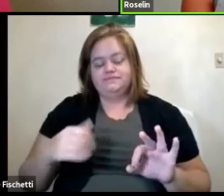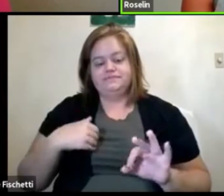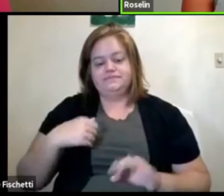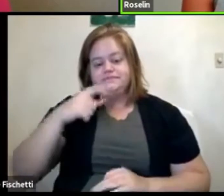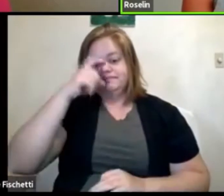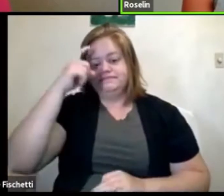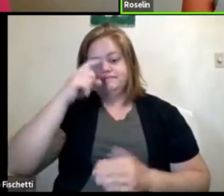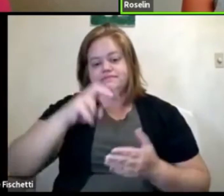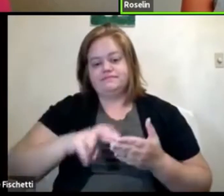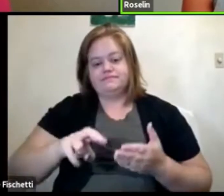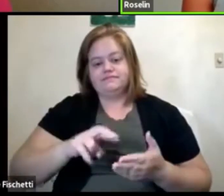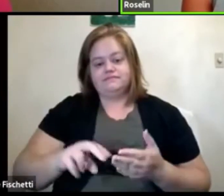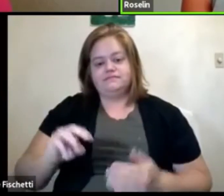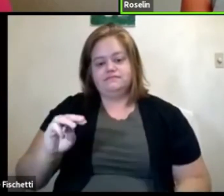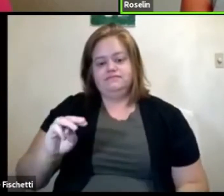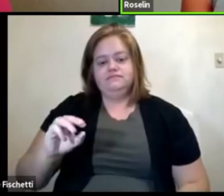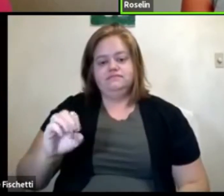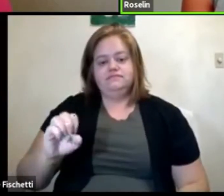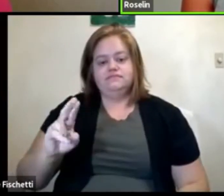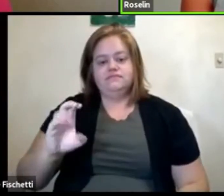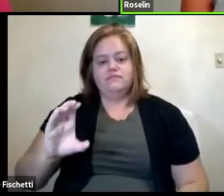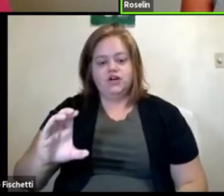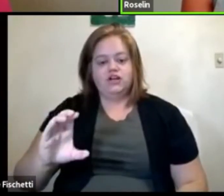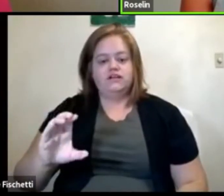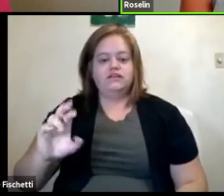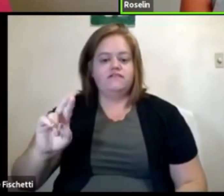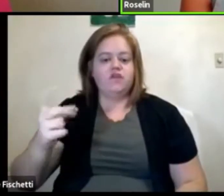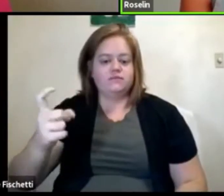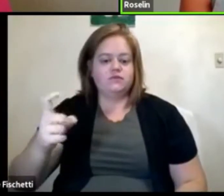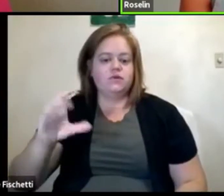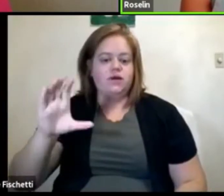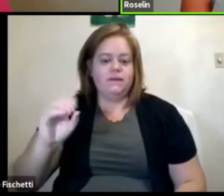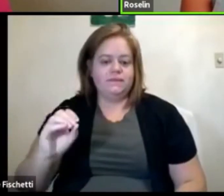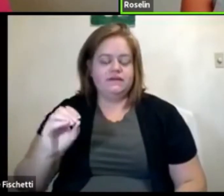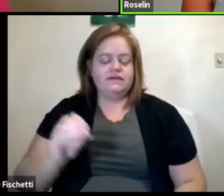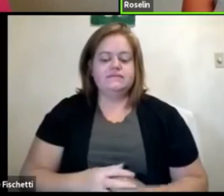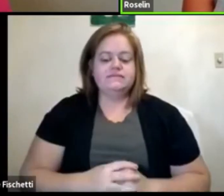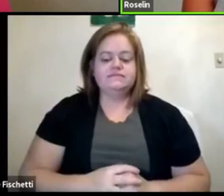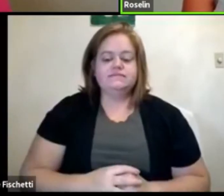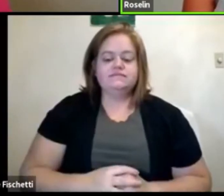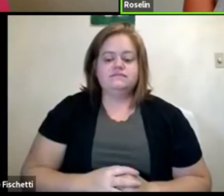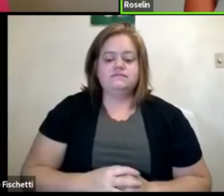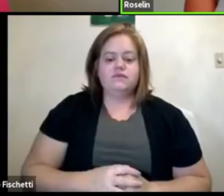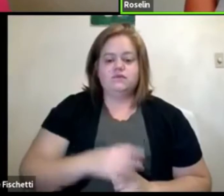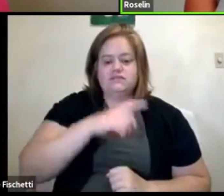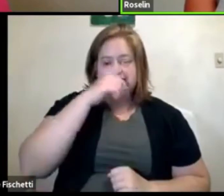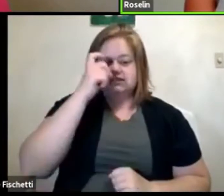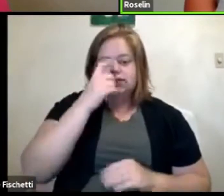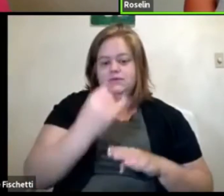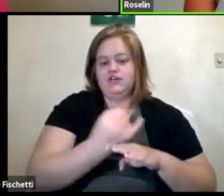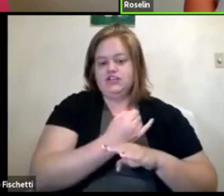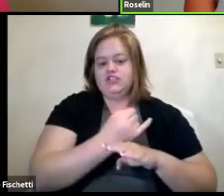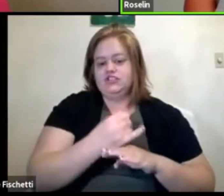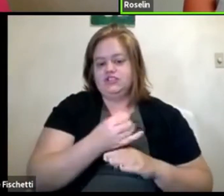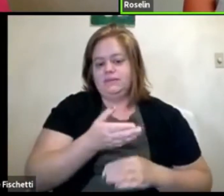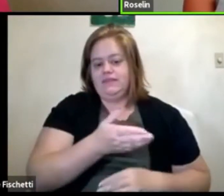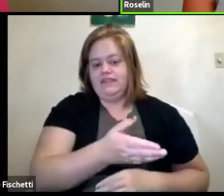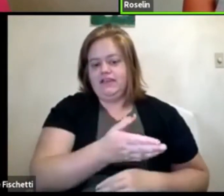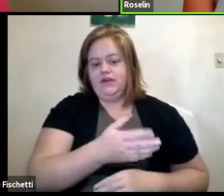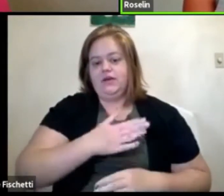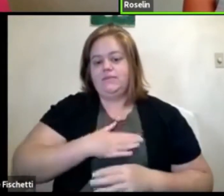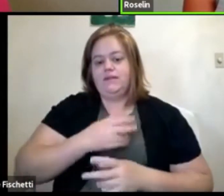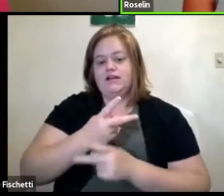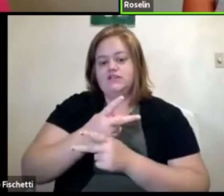at Merck, the pharmaceutical company. And the person that was my supervisor there, Dr.